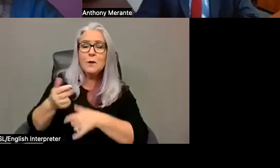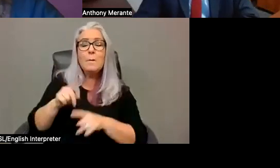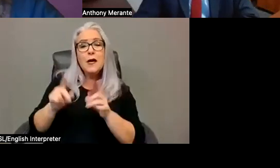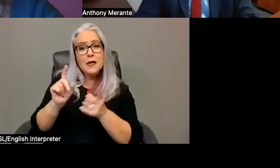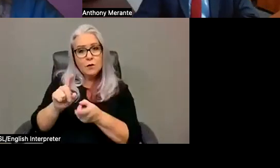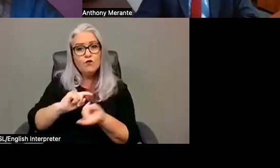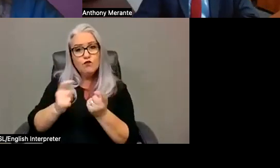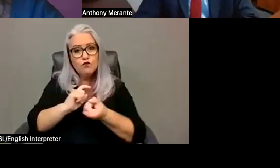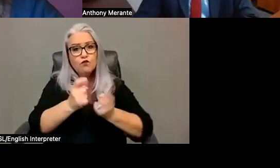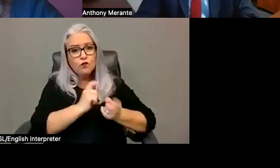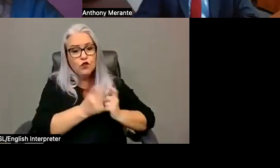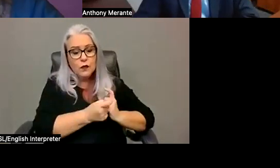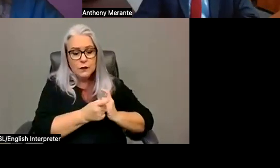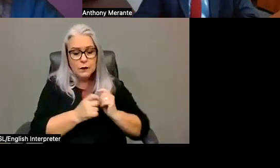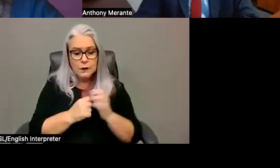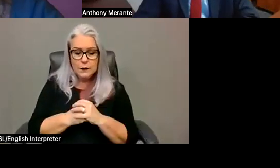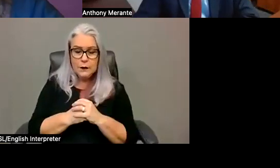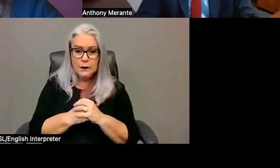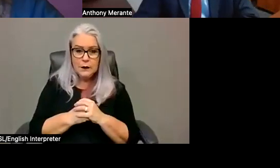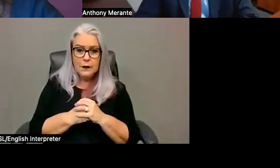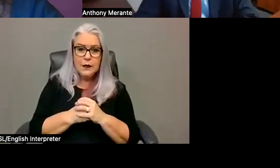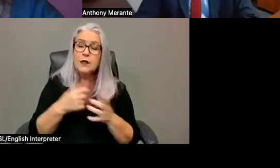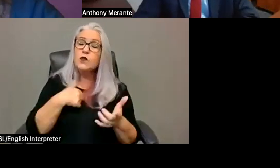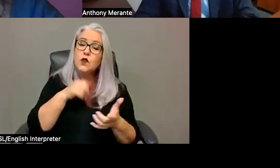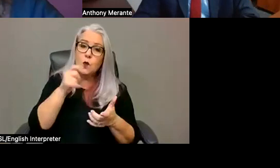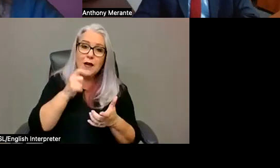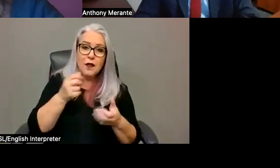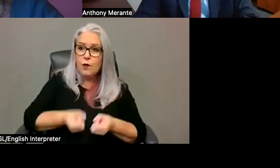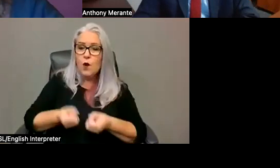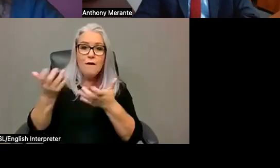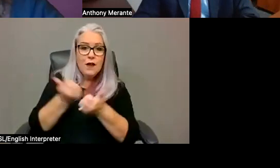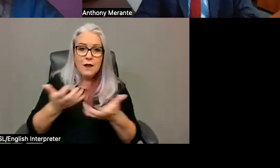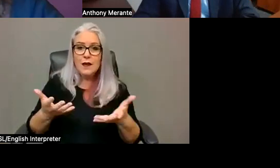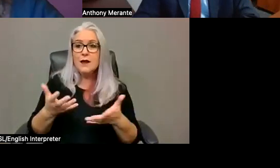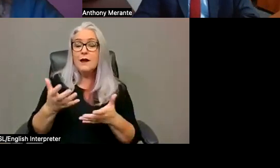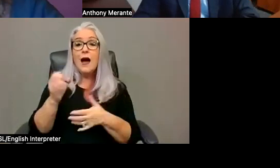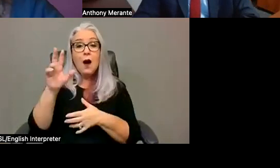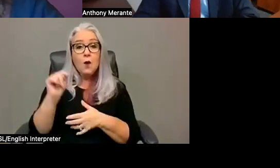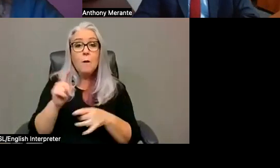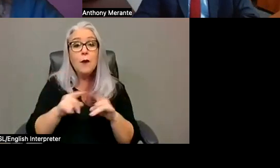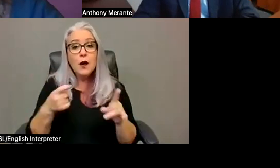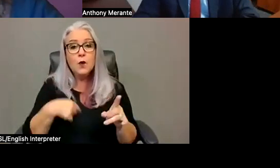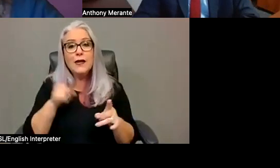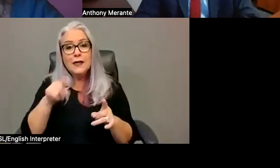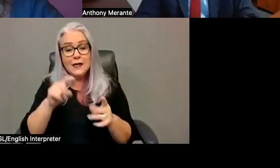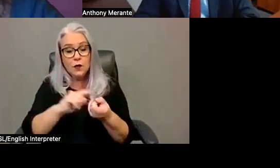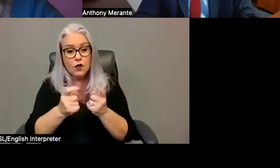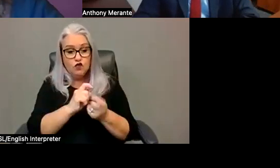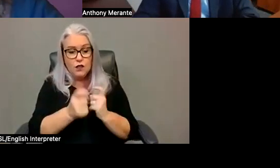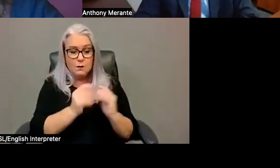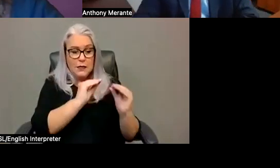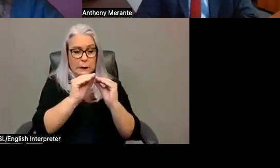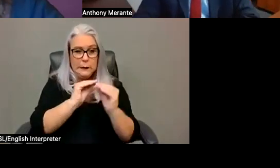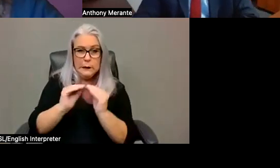adjustments, because I don't think you want to throw the baby out the bathwater, but make some adjustments so that we are able to do what we need to do